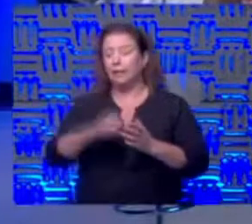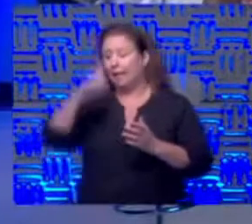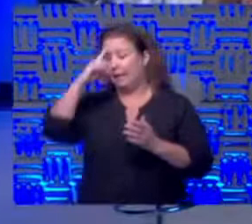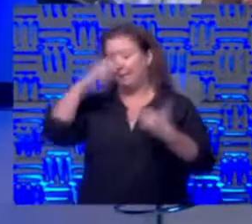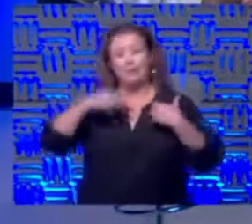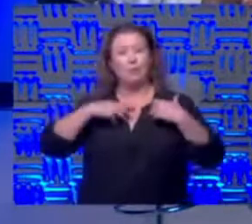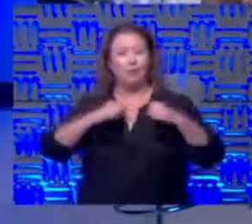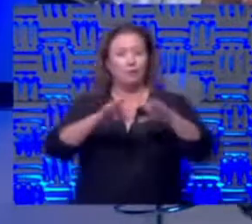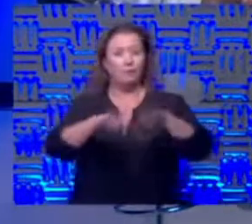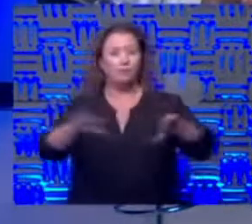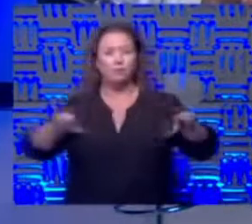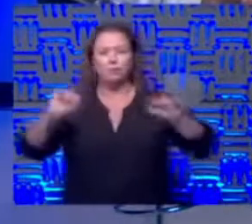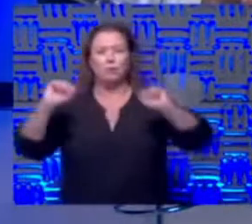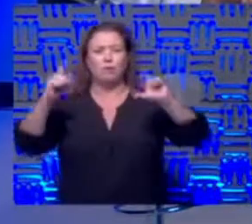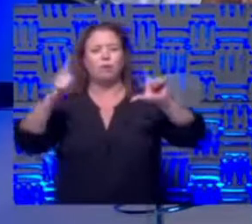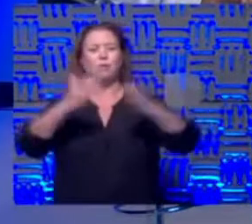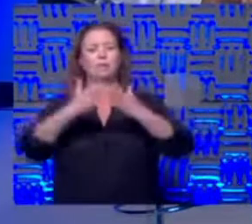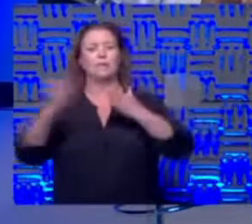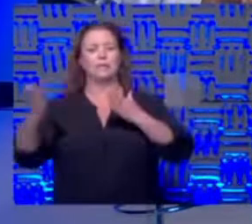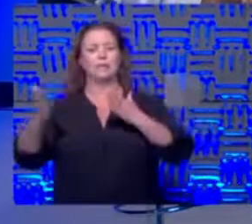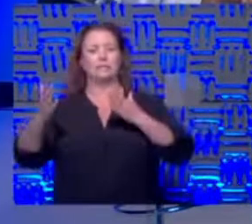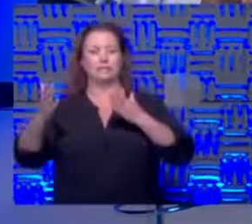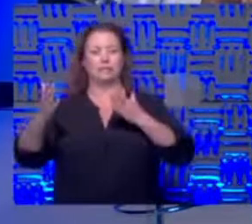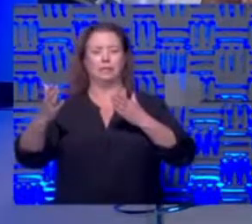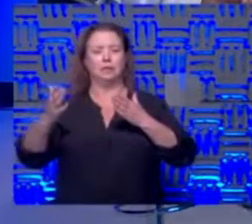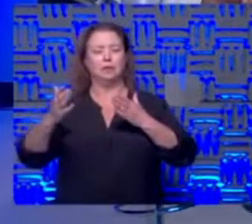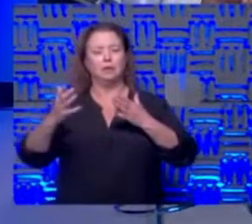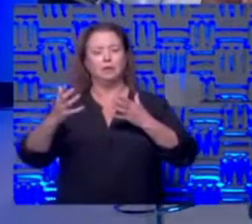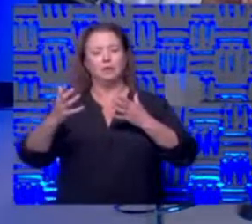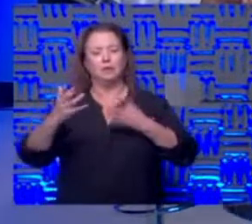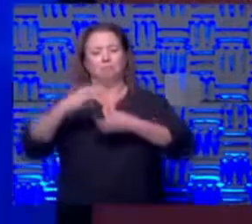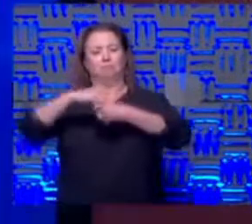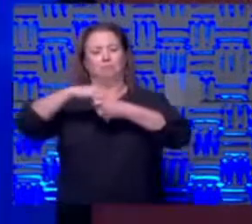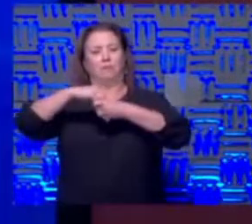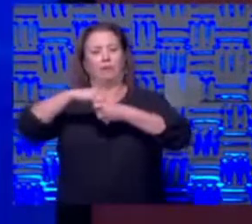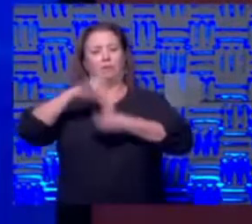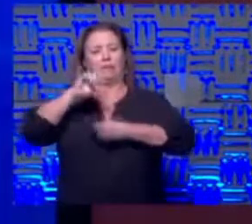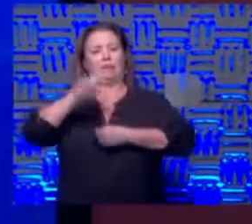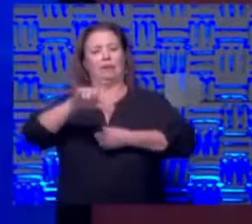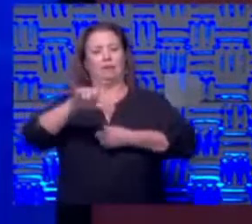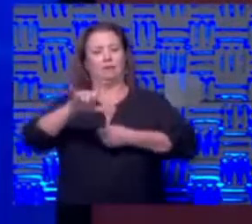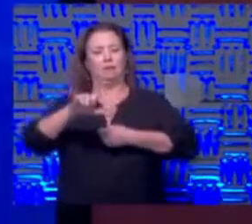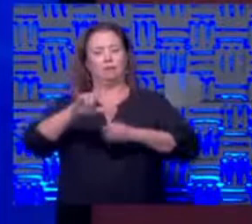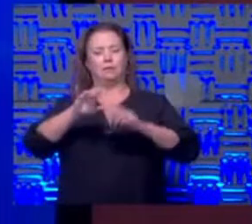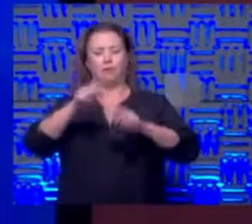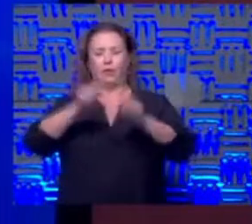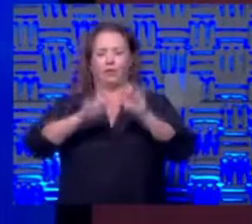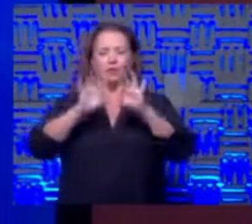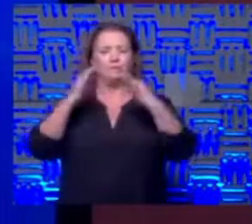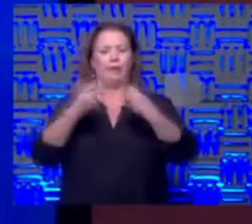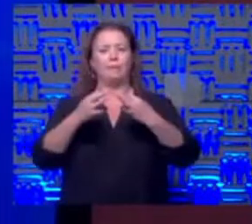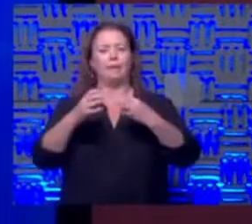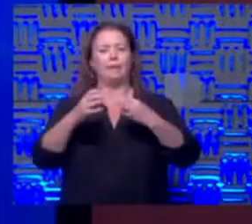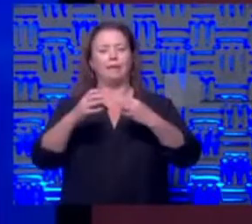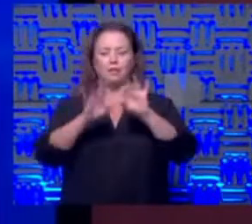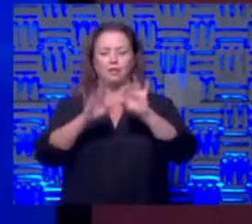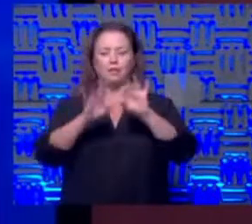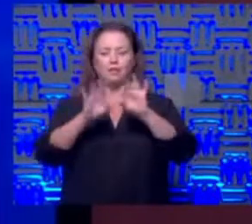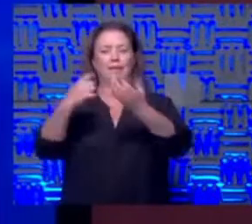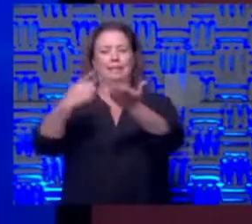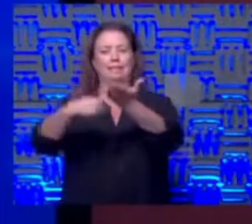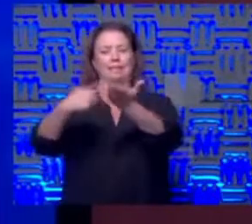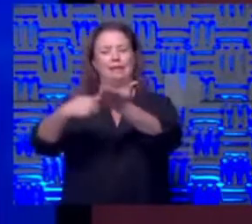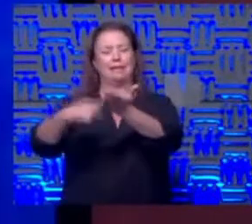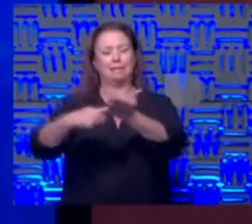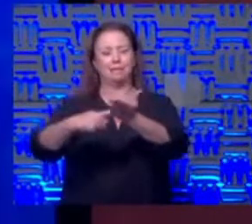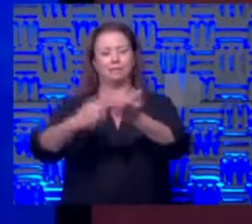of children. I mean, all those things pour into this equation that every family has to have a discussion about and try to